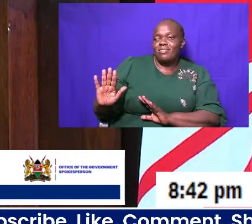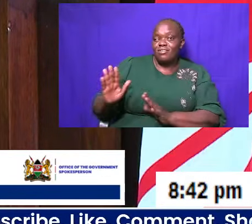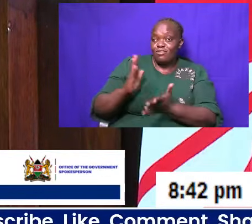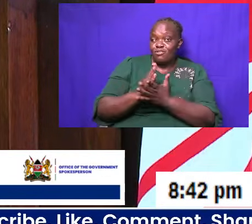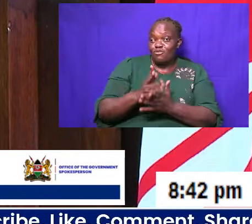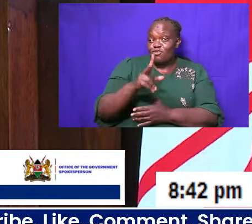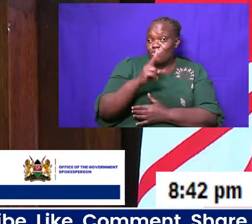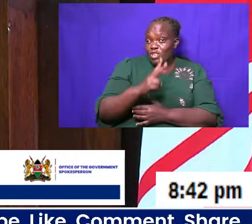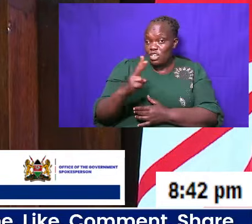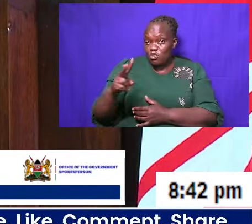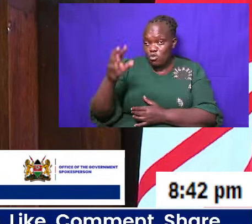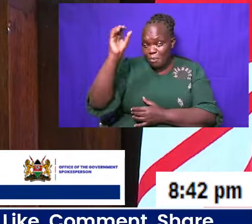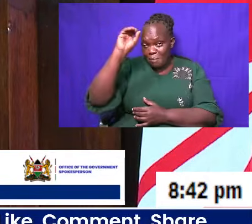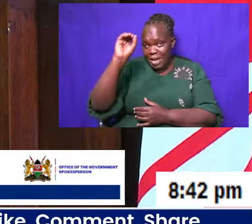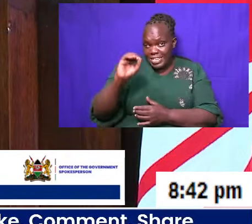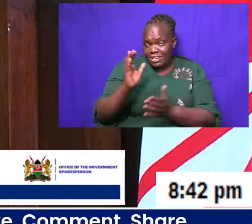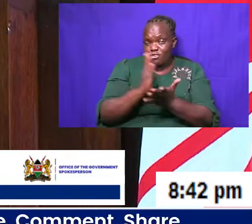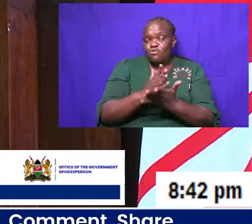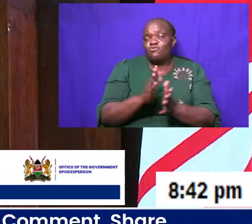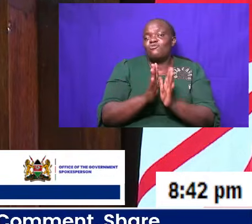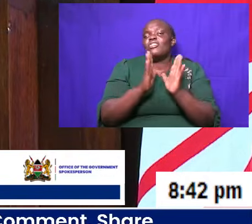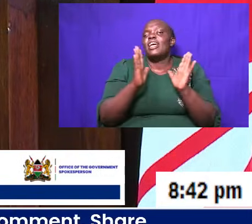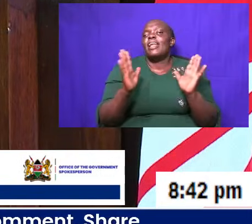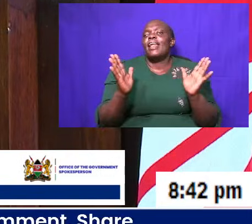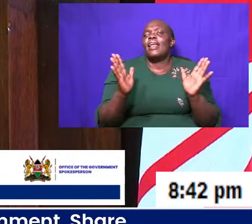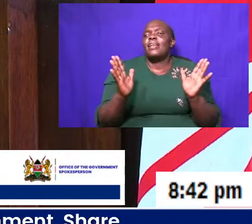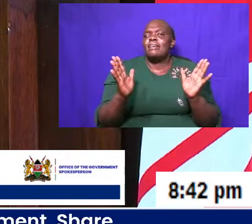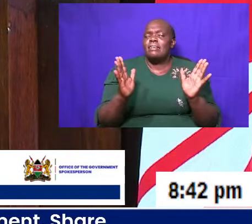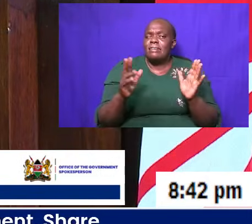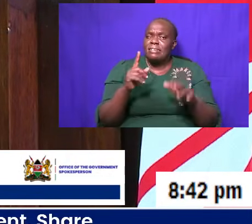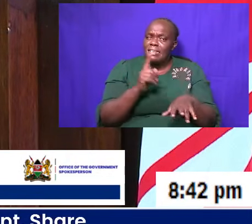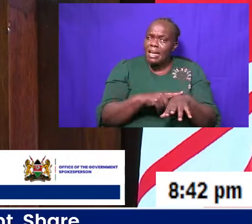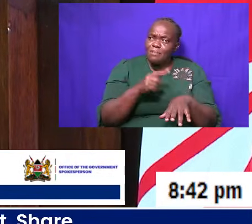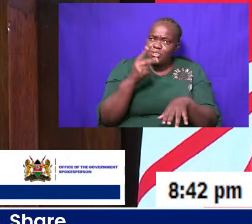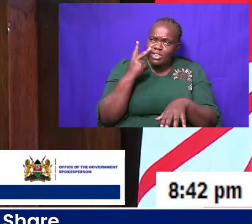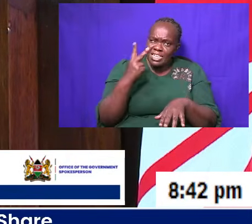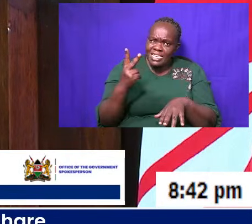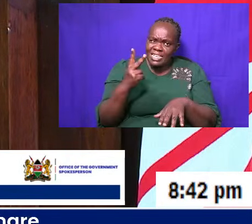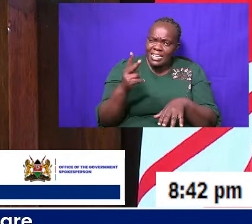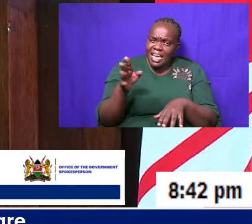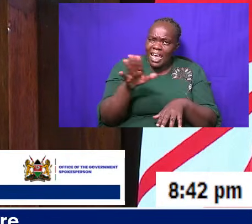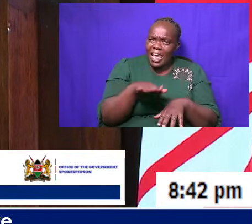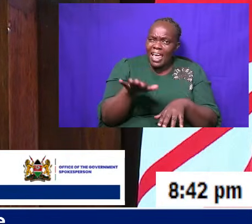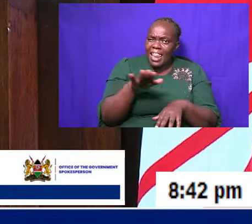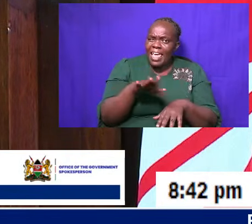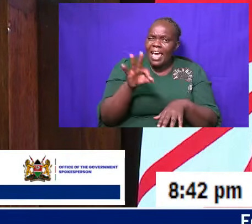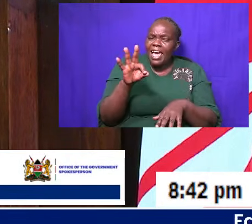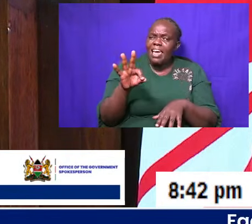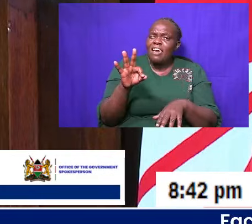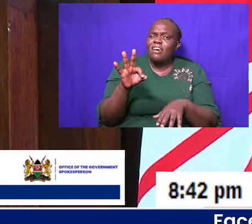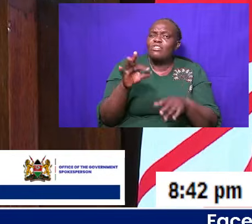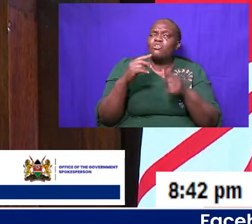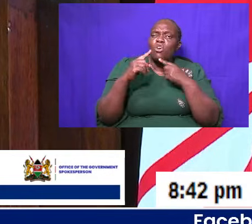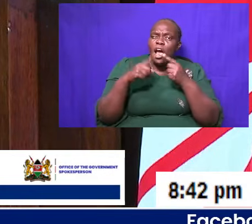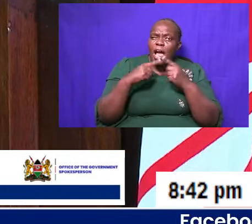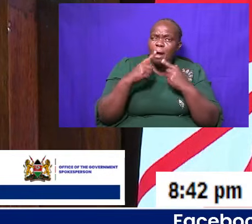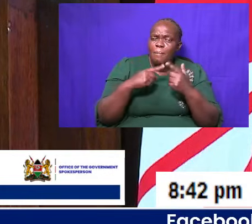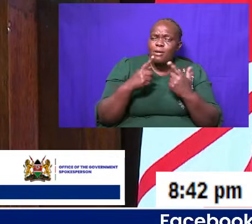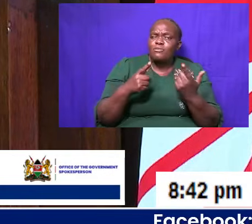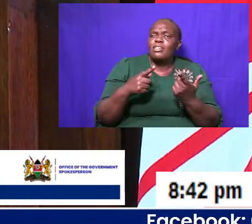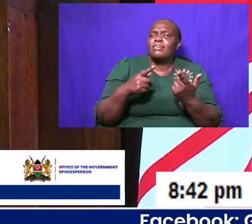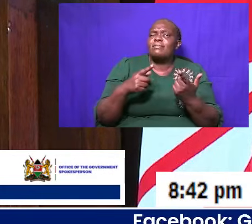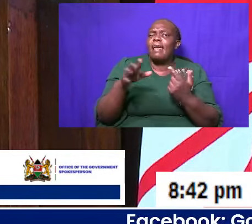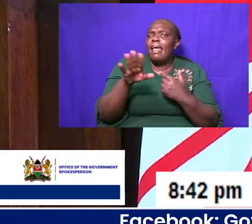22%. Generally, yeah? Generally. If you look at indicators of SDG 5, we are talking about FGM, which is at